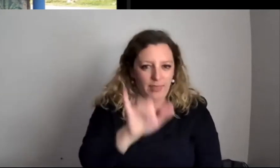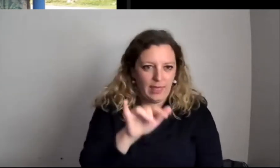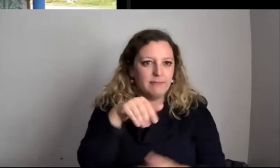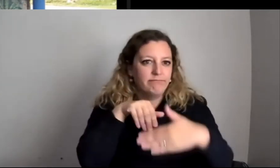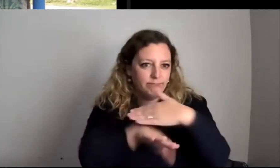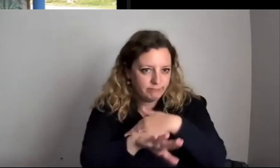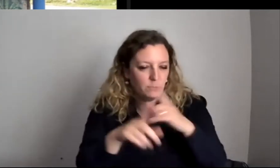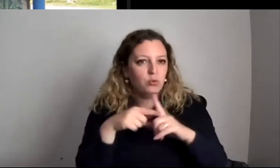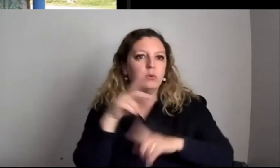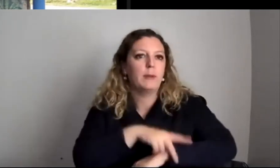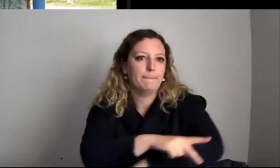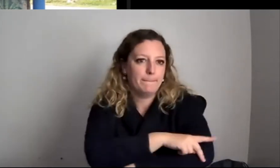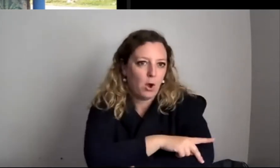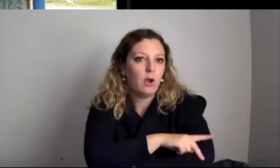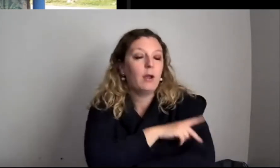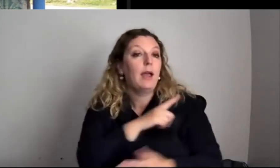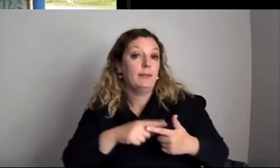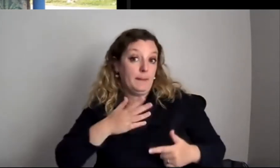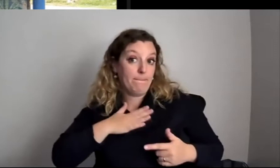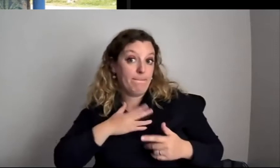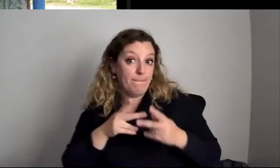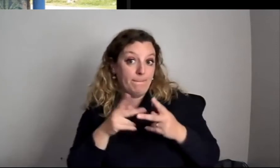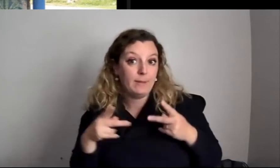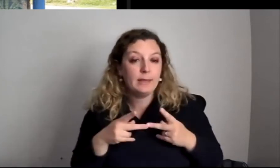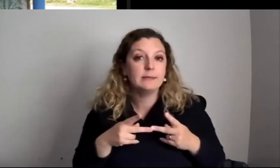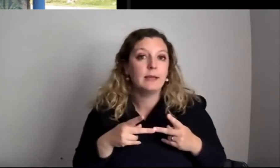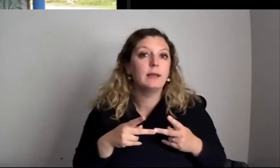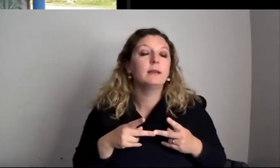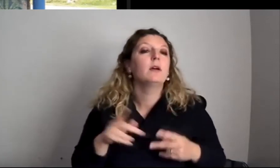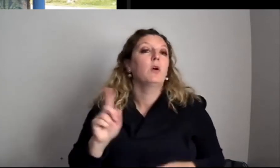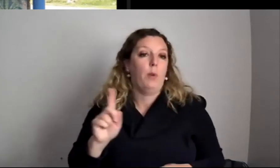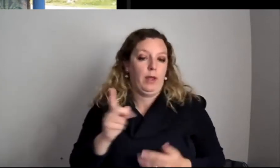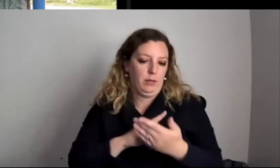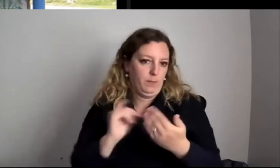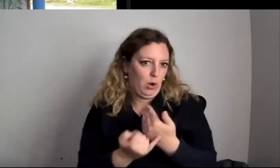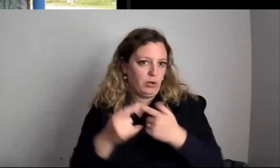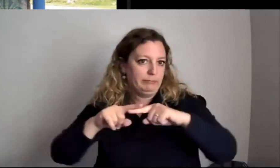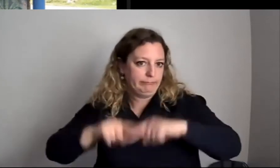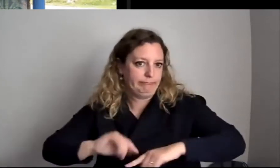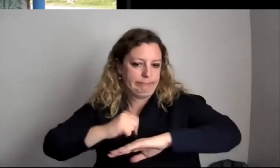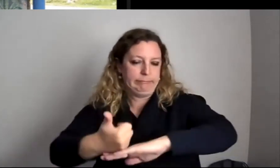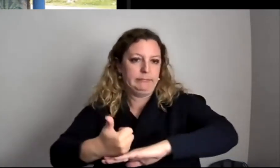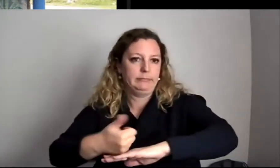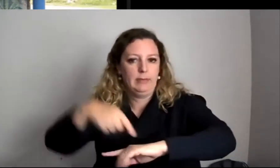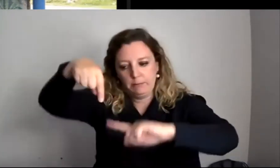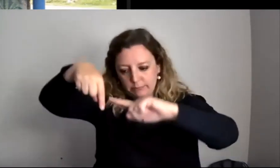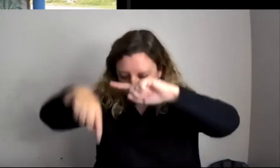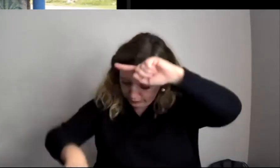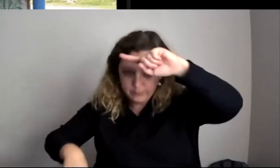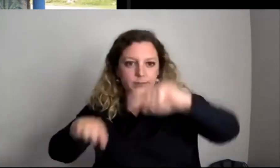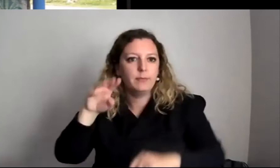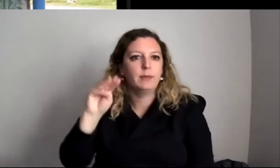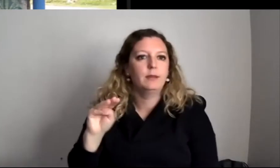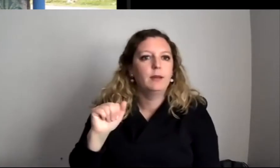to the park. And then to get to my site, where the Ranomafana ruffed lemur project is based, is way the heck down here at